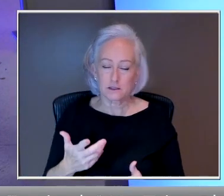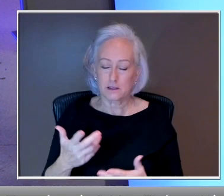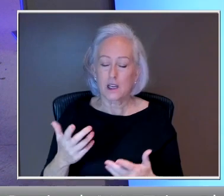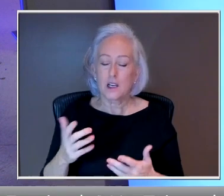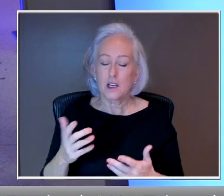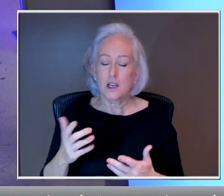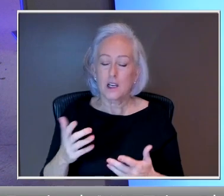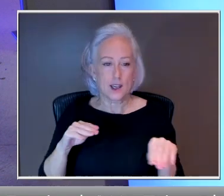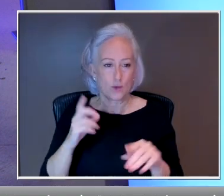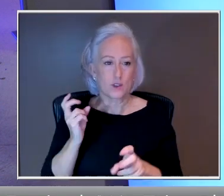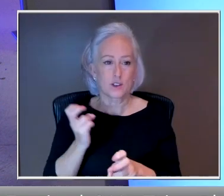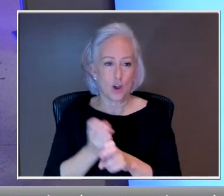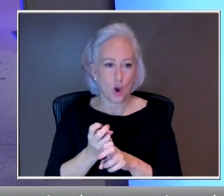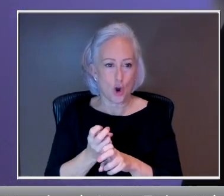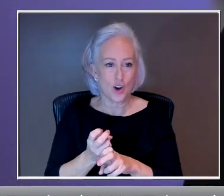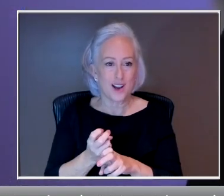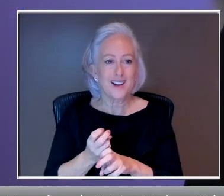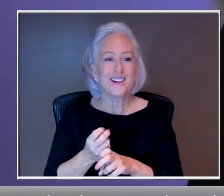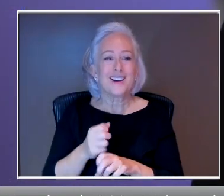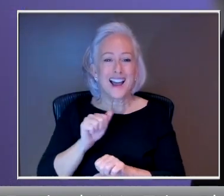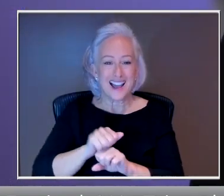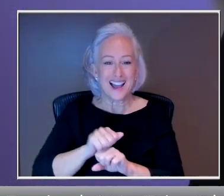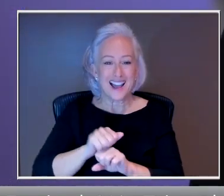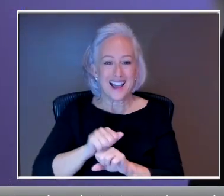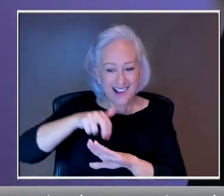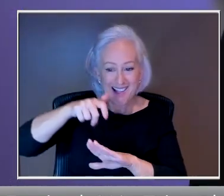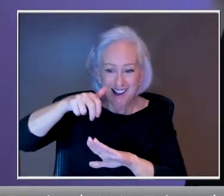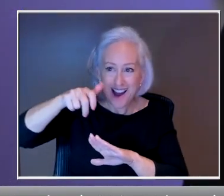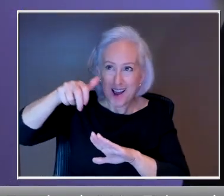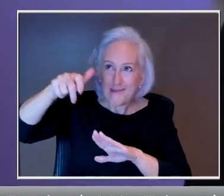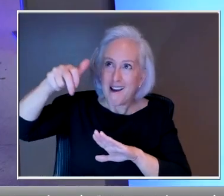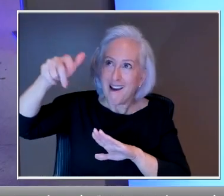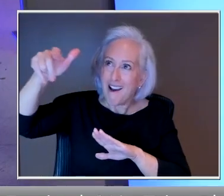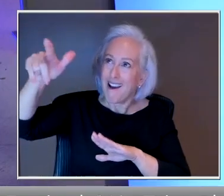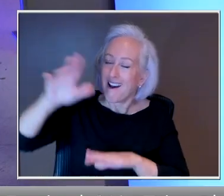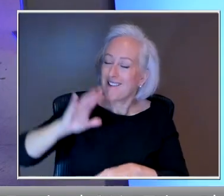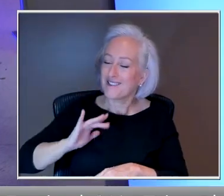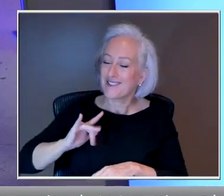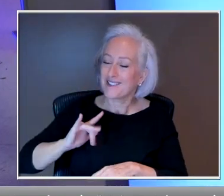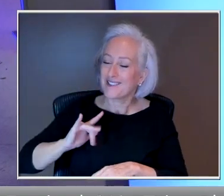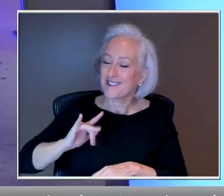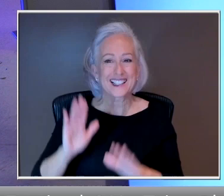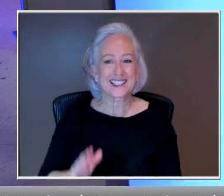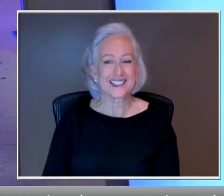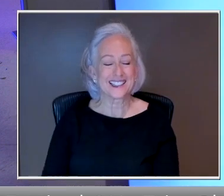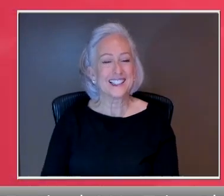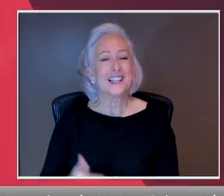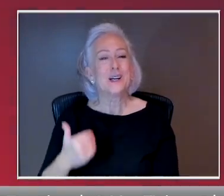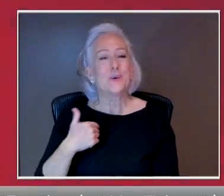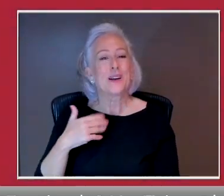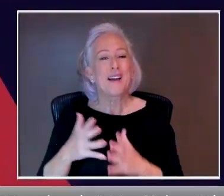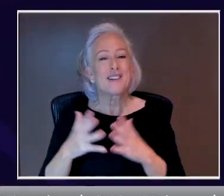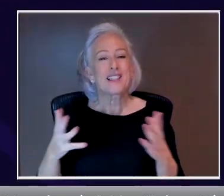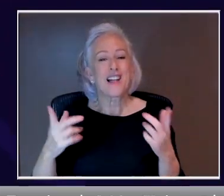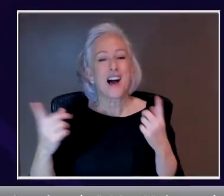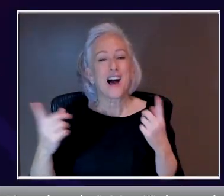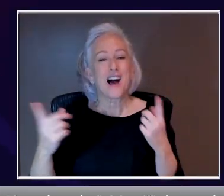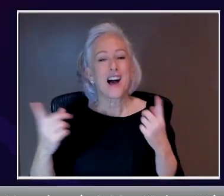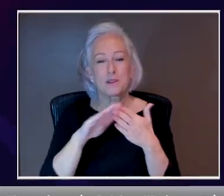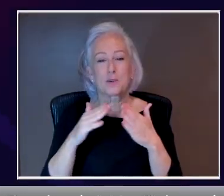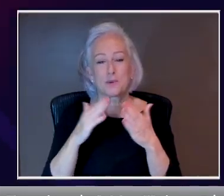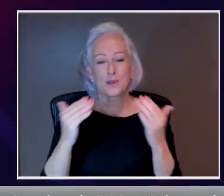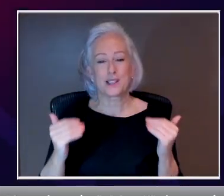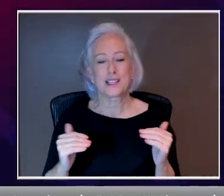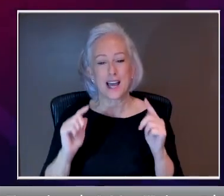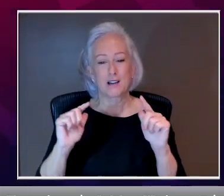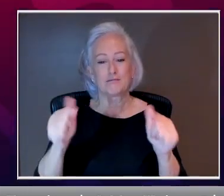a mountain, and it was the most amazing thing. That is great. We're getting a lot of questions from the community. So I want to go to our community questions and our